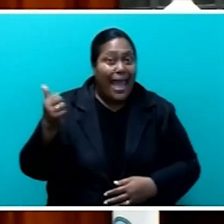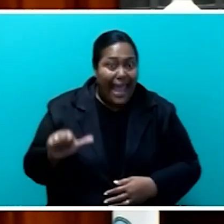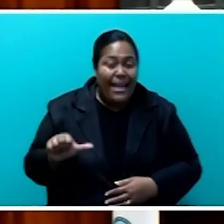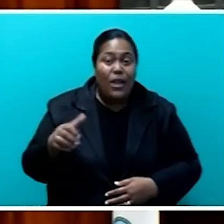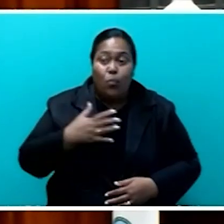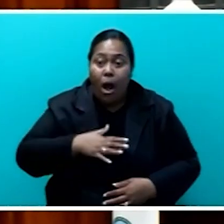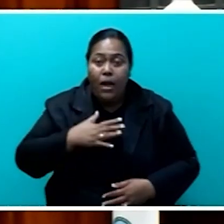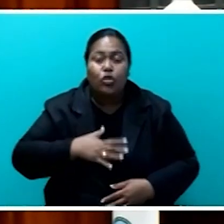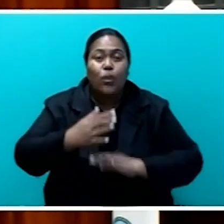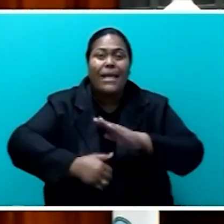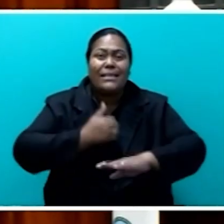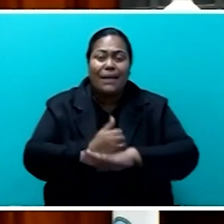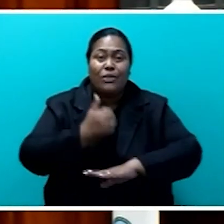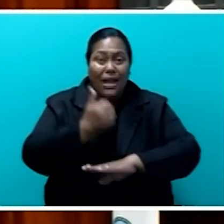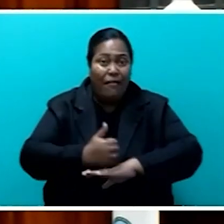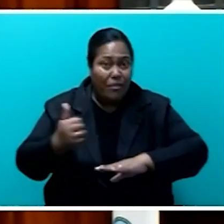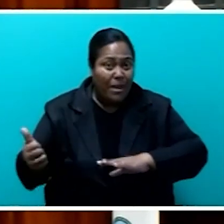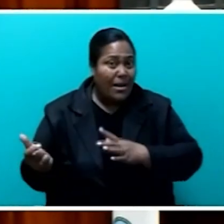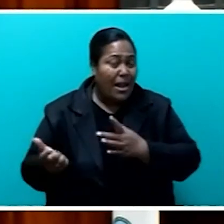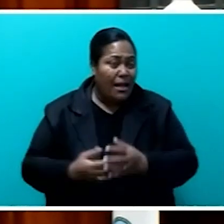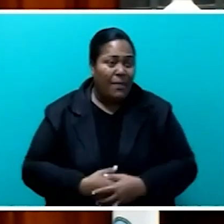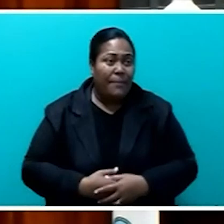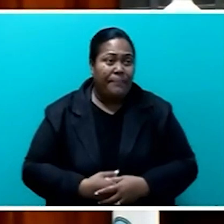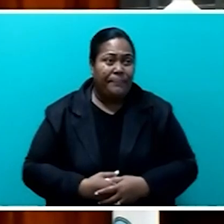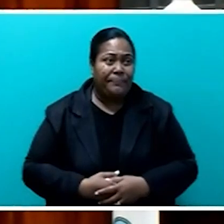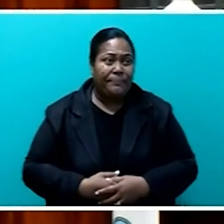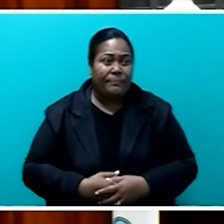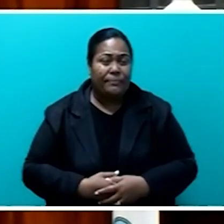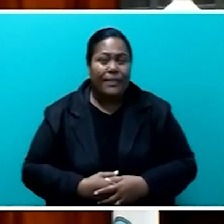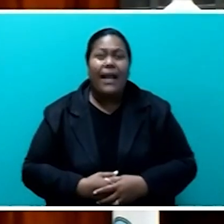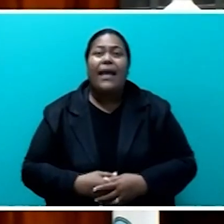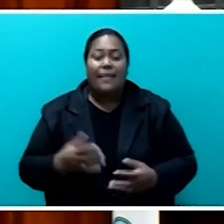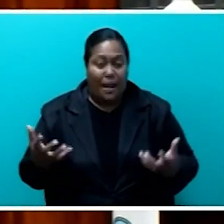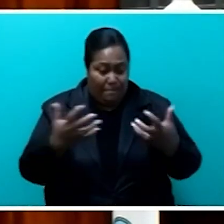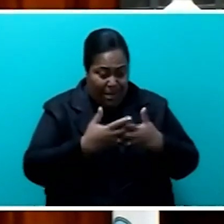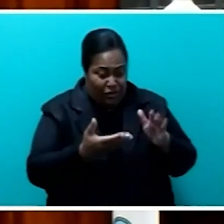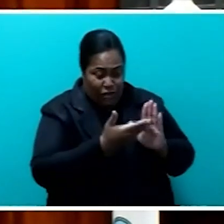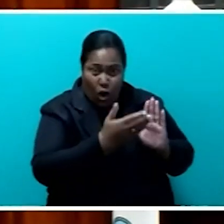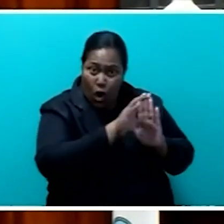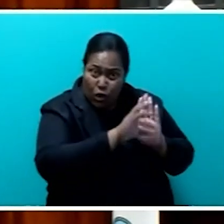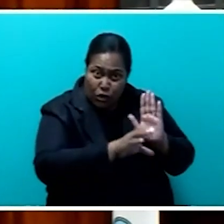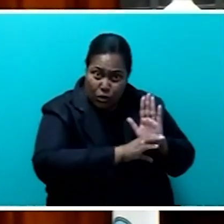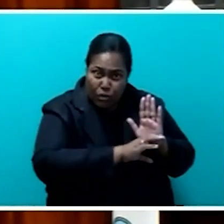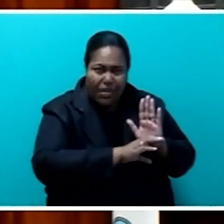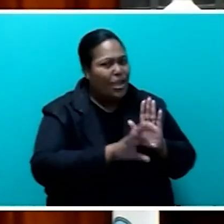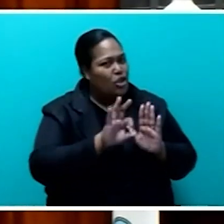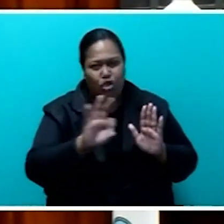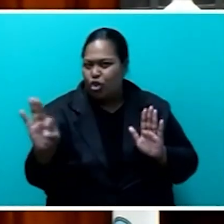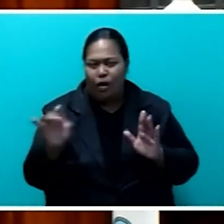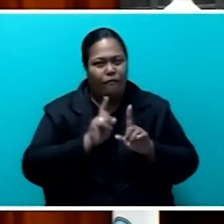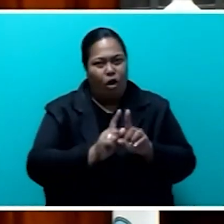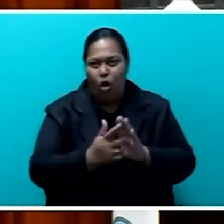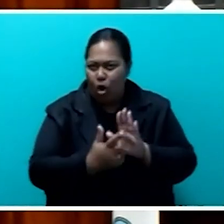establish a government other than in compliance with this Constitution shall be unlawful,